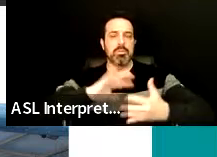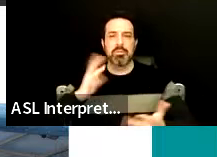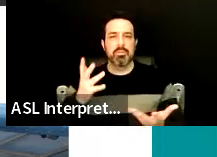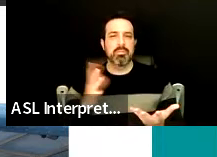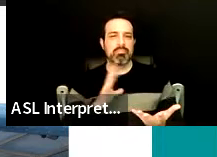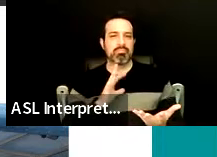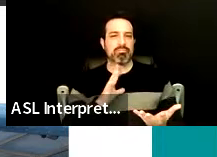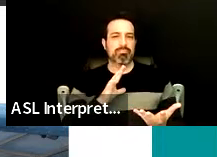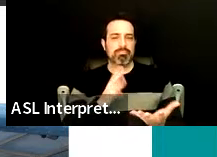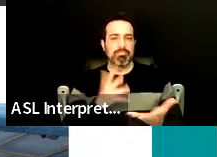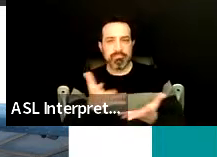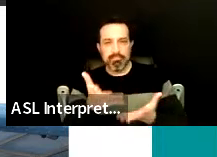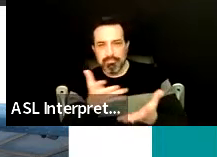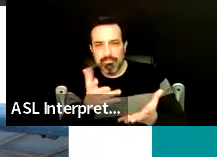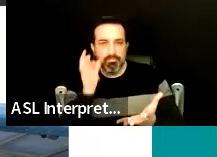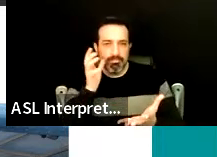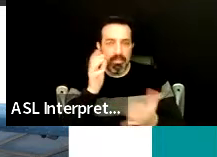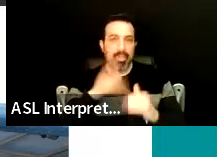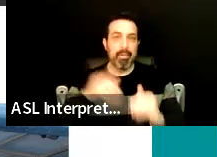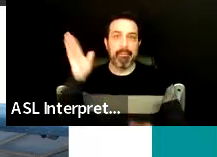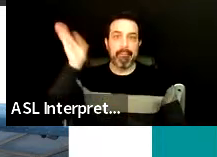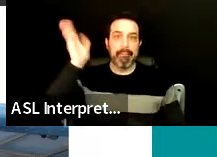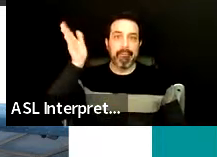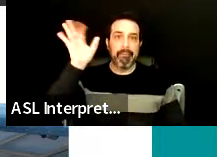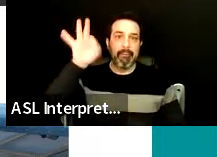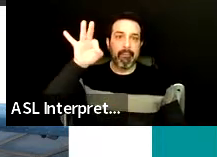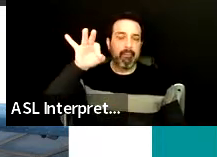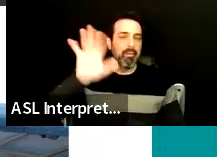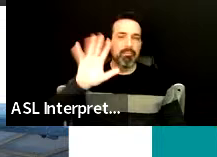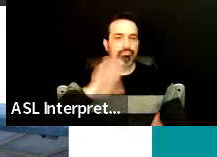of the participants, as well as our team, appreciate